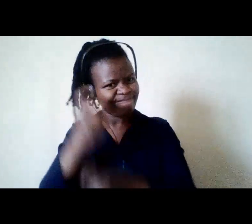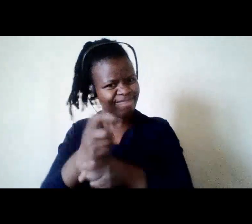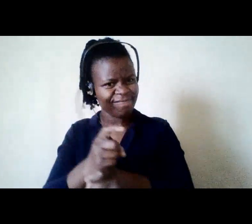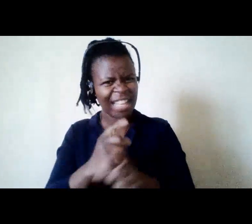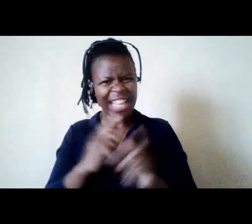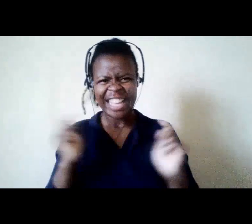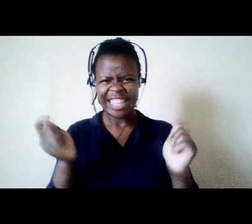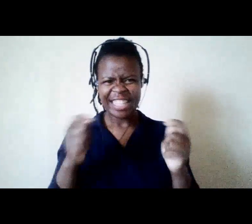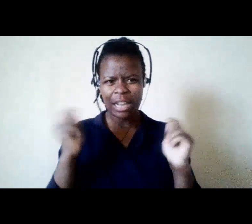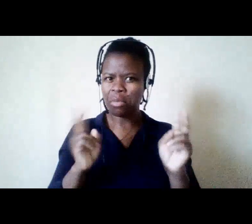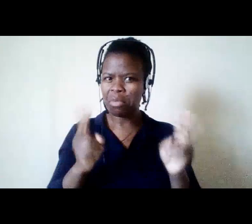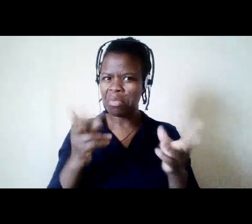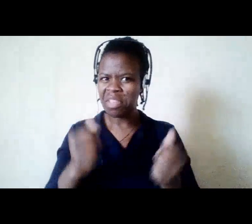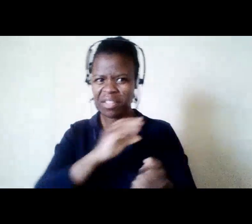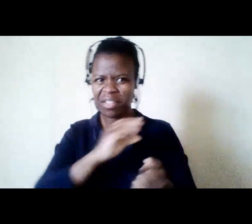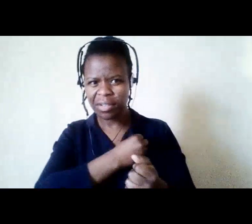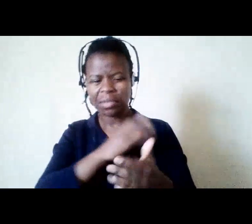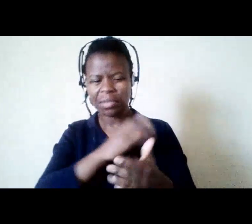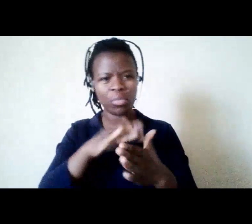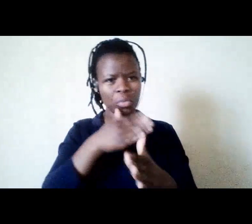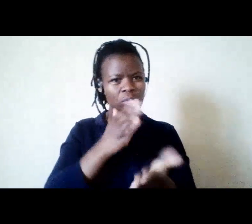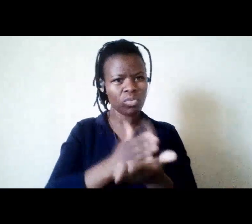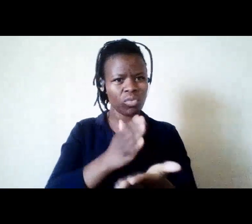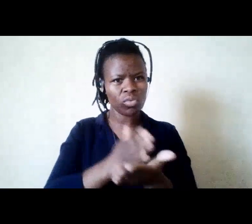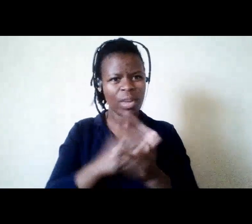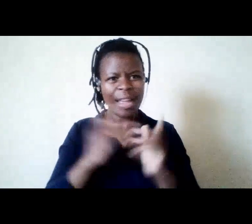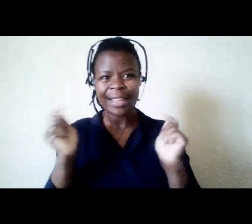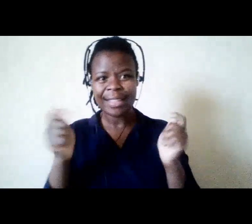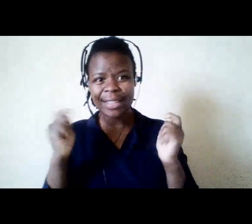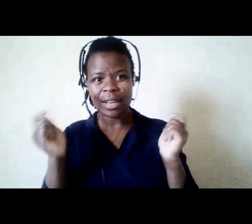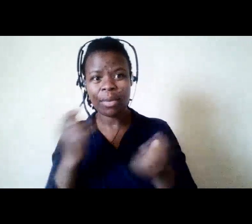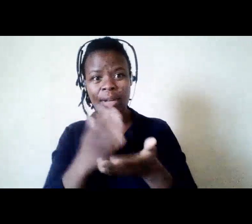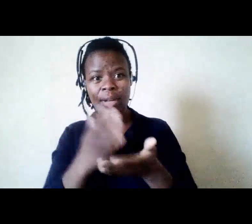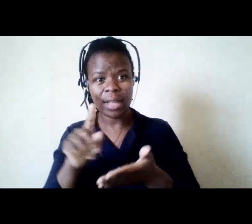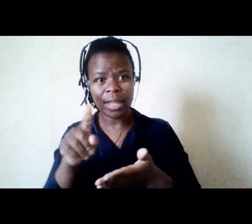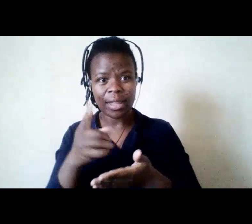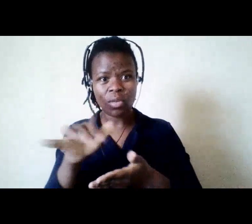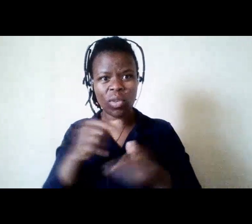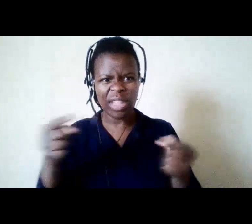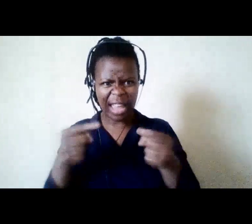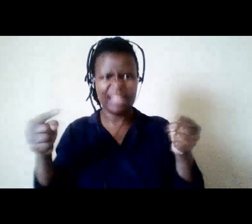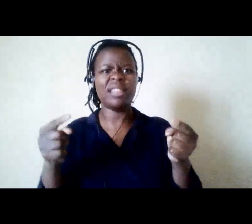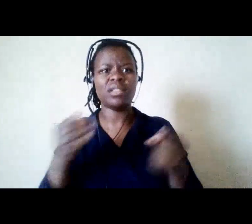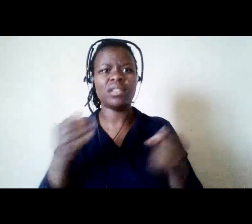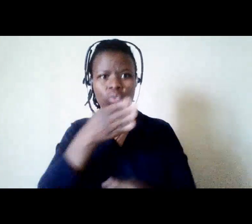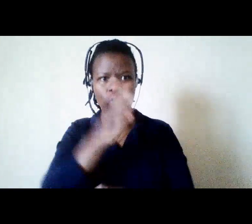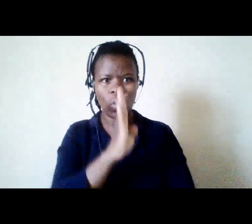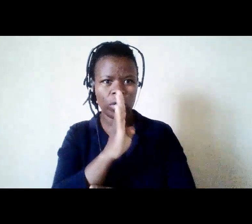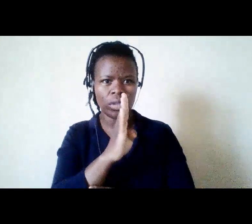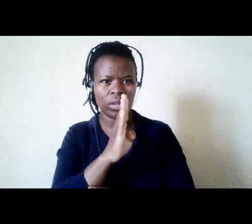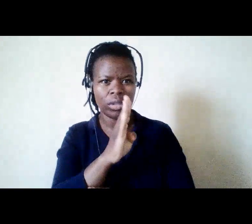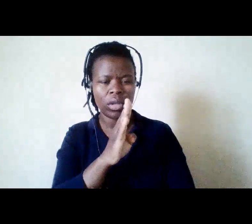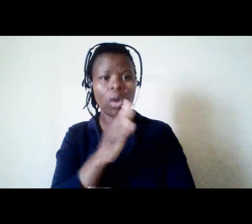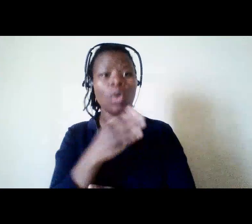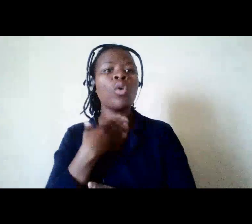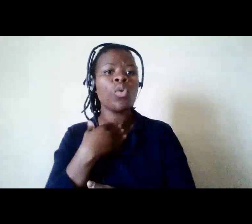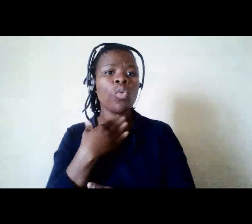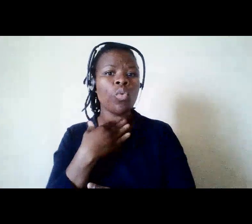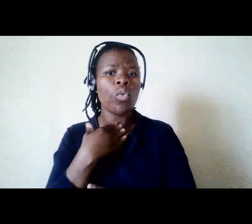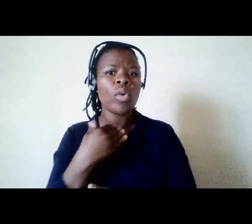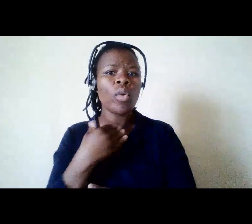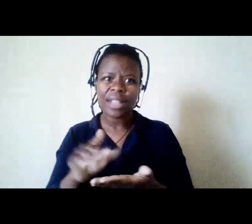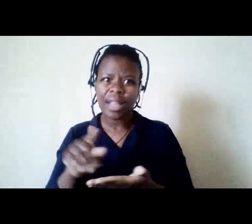because it's actually, we're celebrating something that is against God's will. So that was something that stood